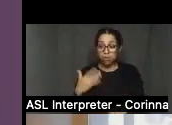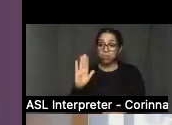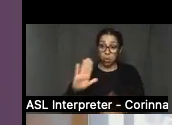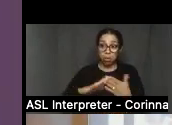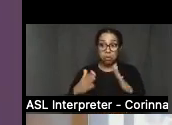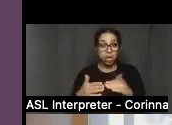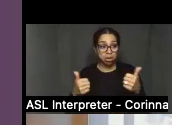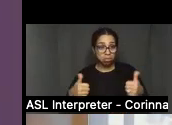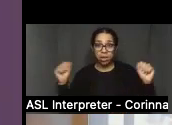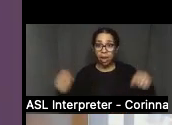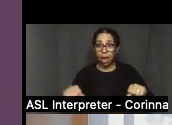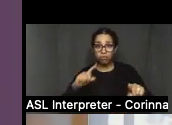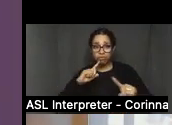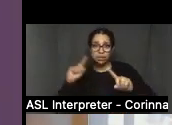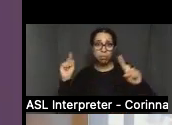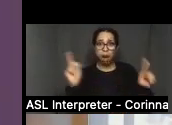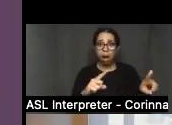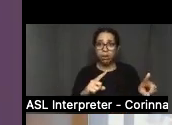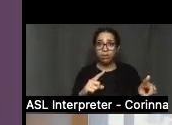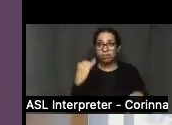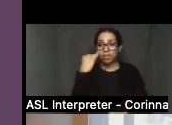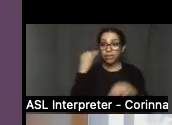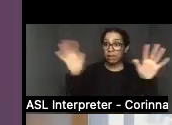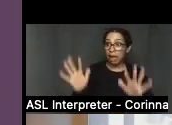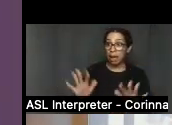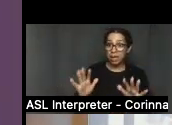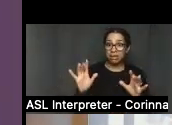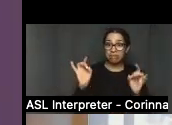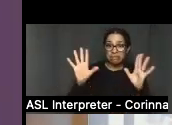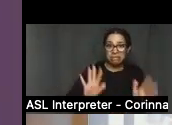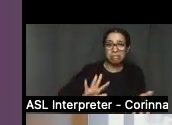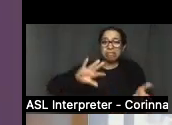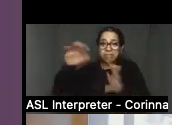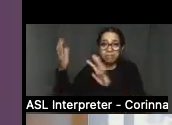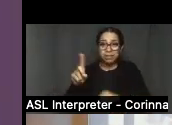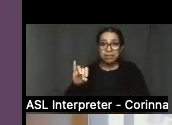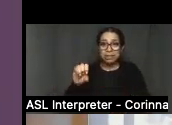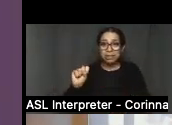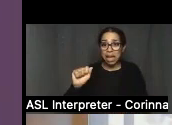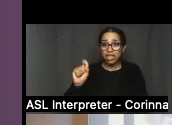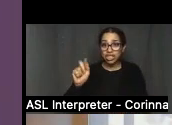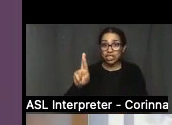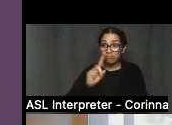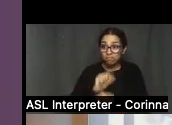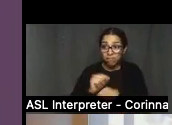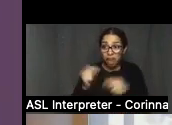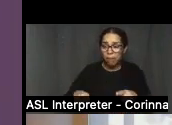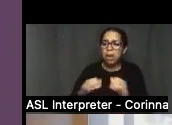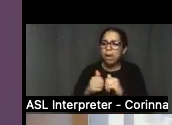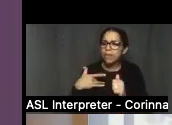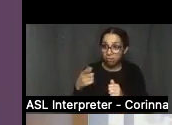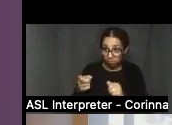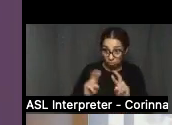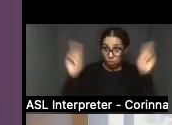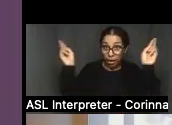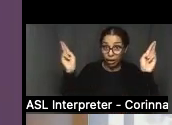respond to climate disasters. And you can see on this chart here, it's a mixed bag.